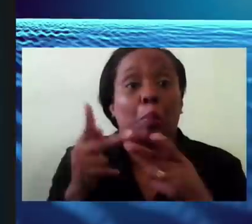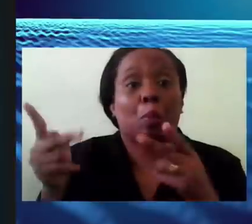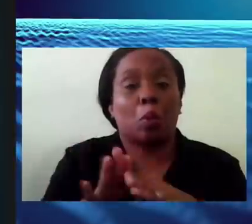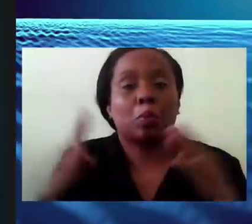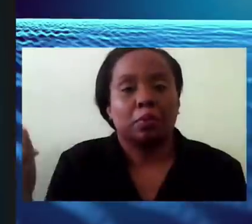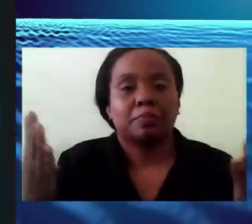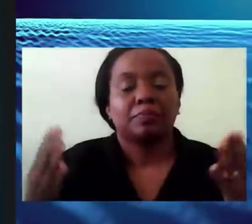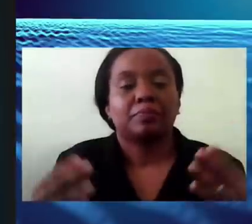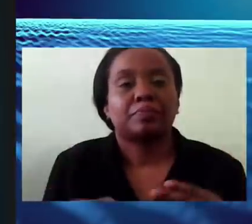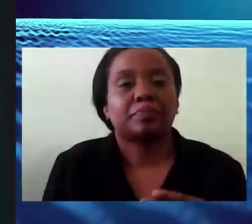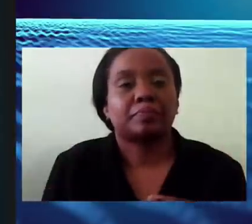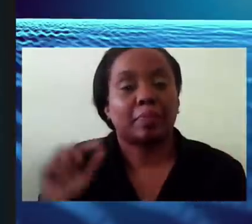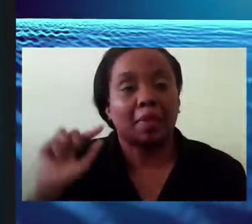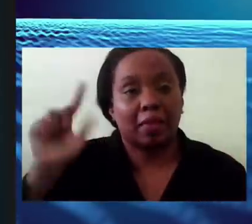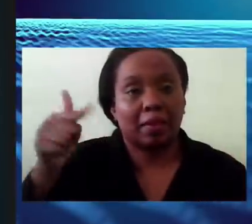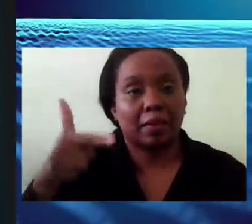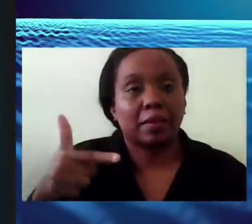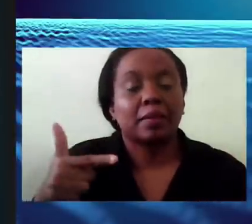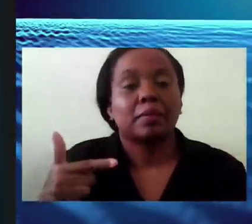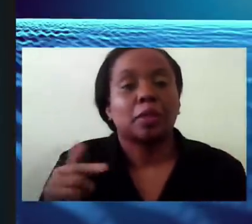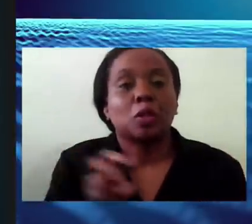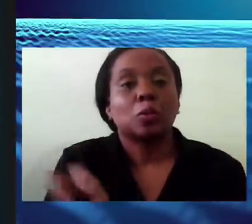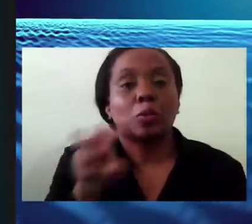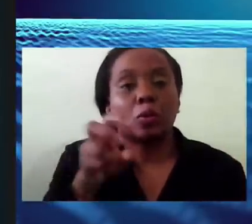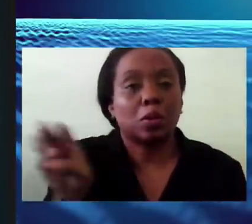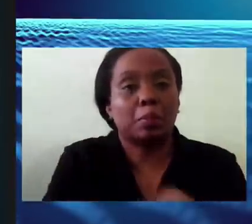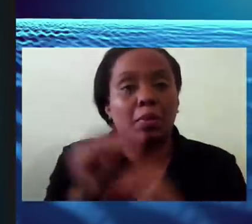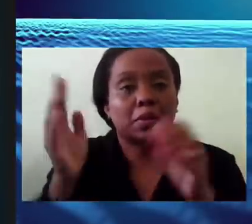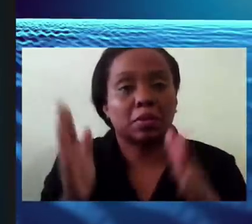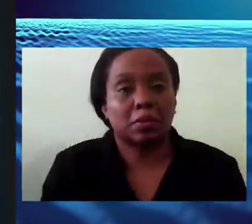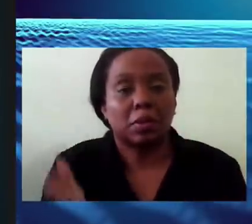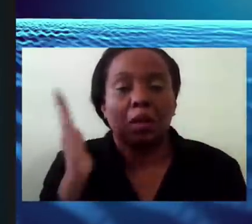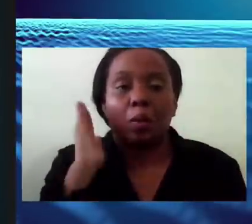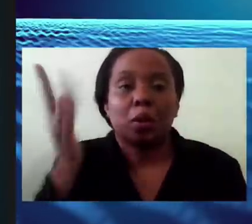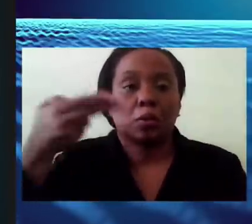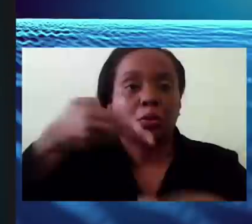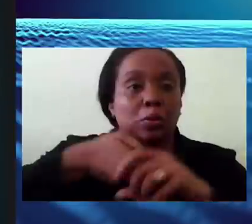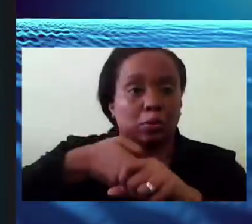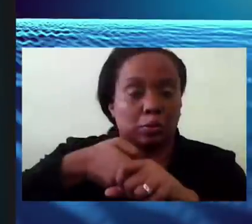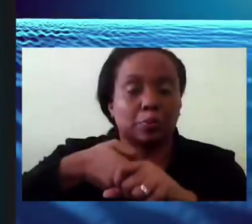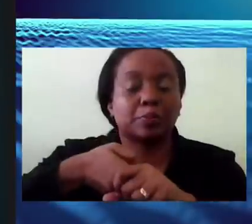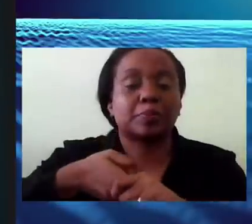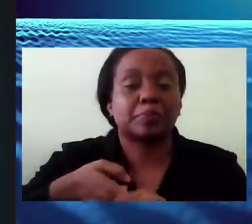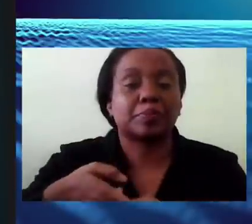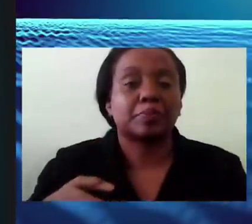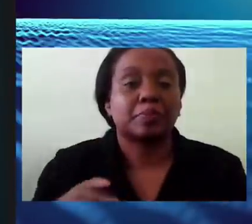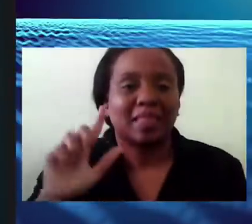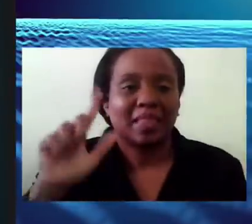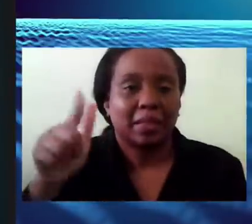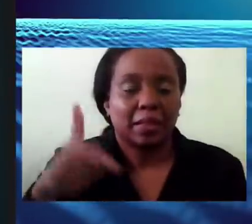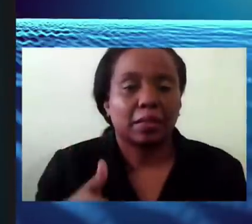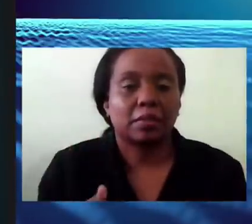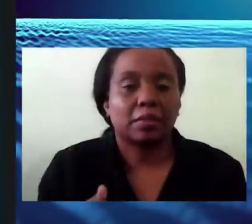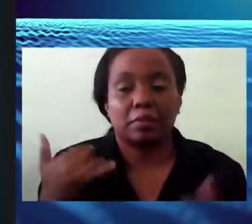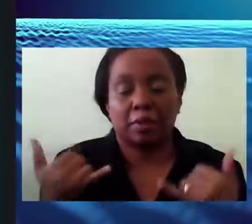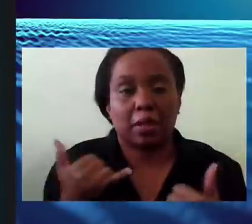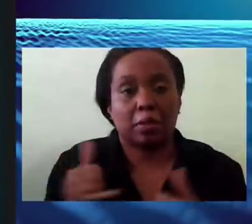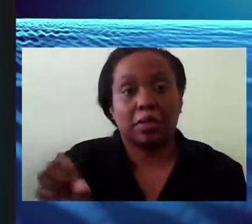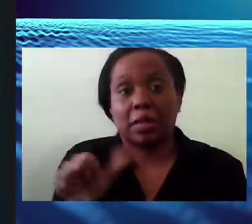you a little bit later to advise as to what is going on with the airport, as she is in a briefing meeting at the